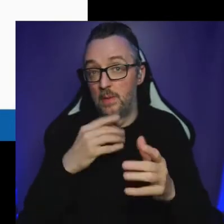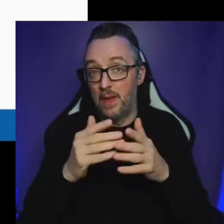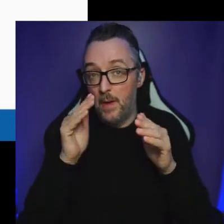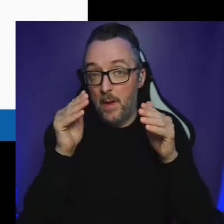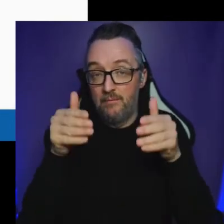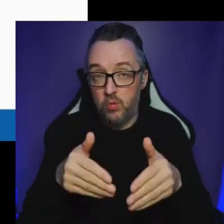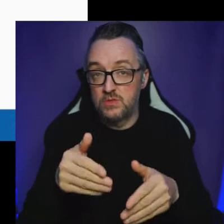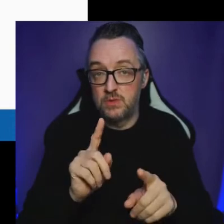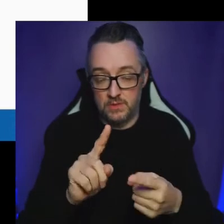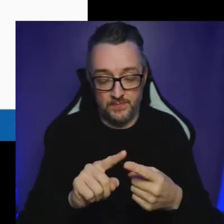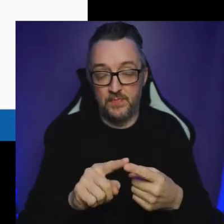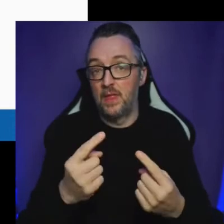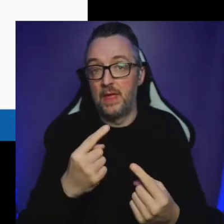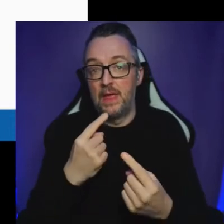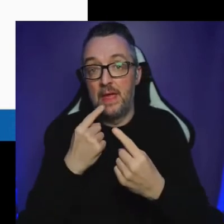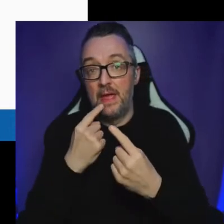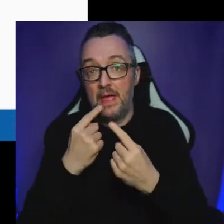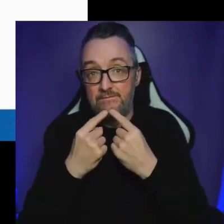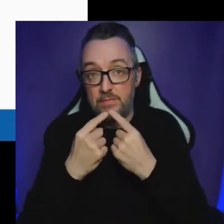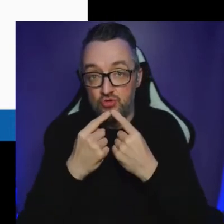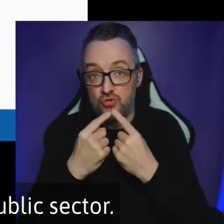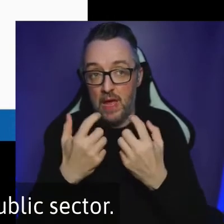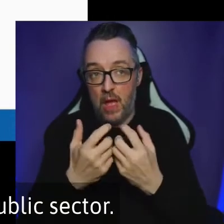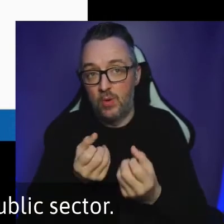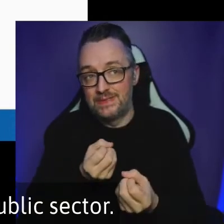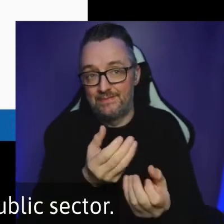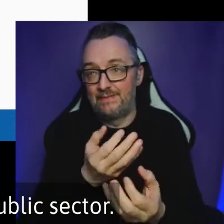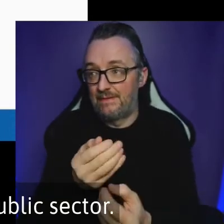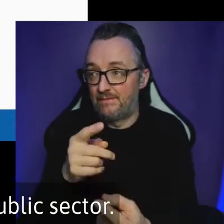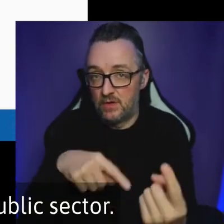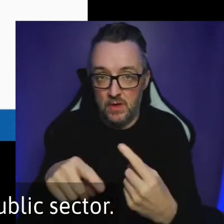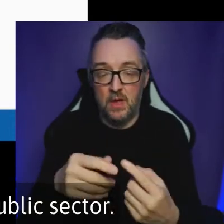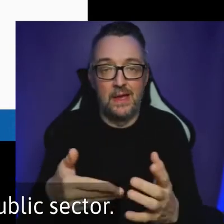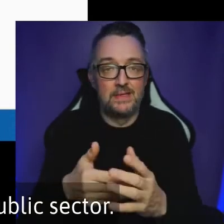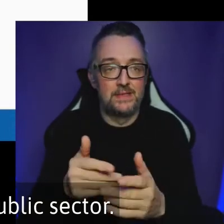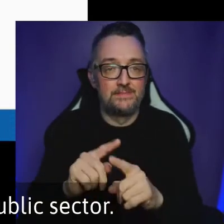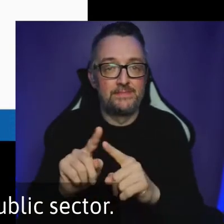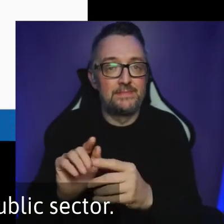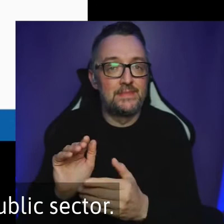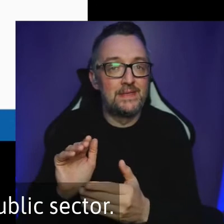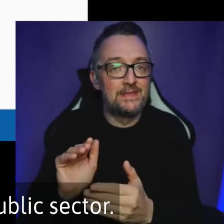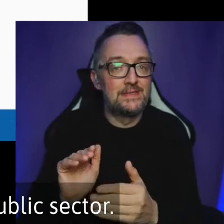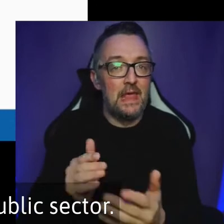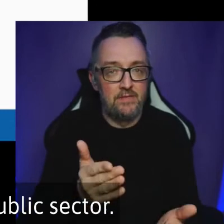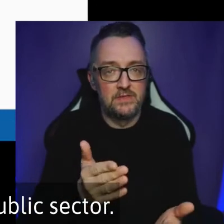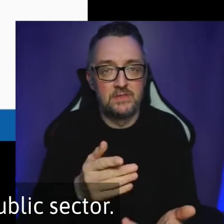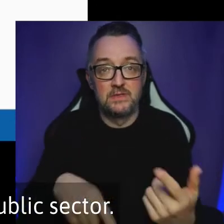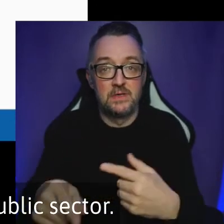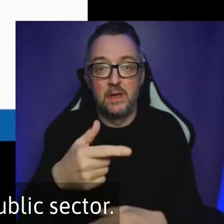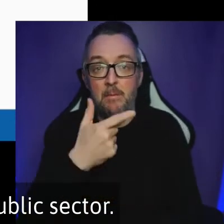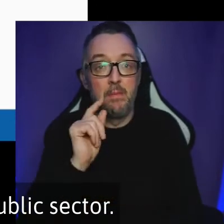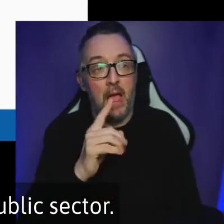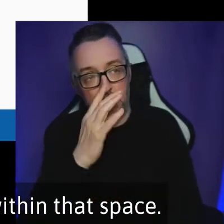potentially on information that we provide to citizens and services that citizens can request from the public